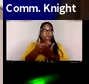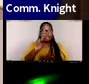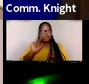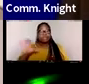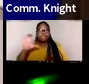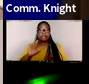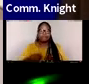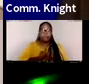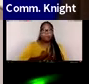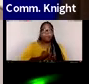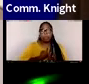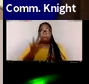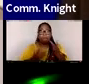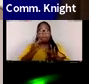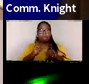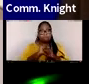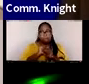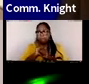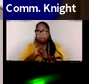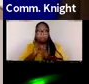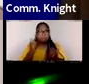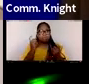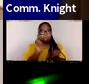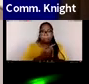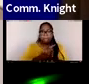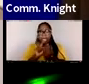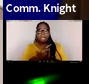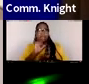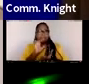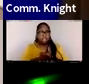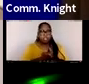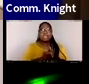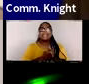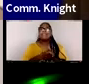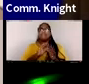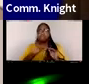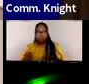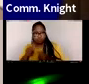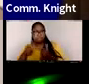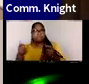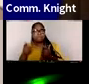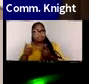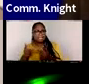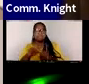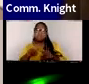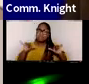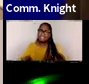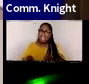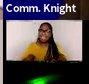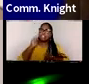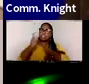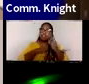survival jobs. We met our partners. We moved into bigger spaces. We struggled, but we stayed. We contributed to the local economy. We paid